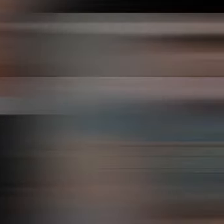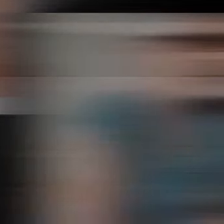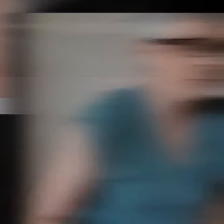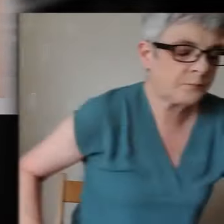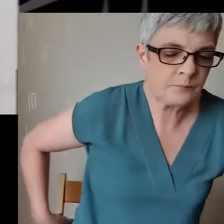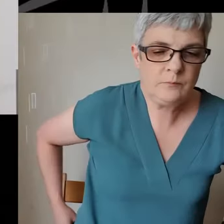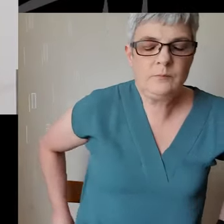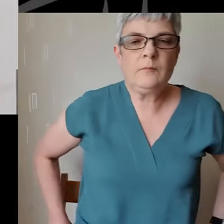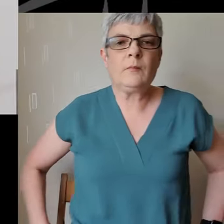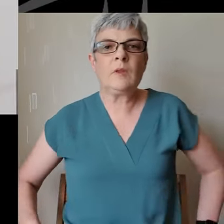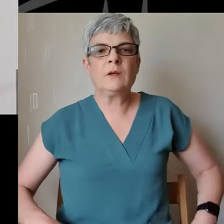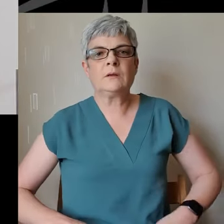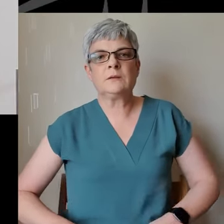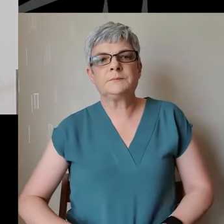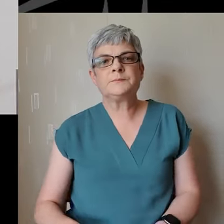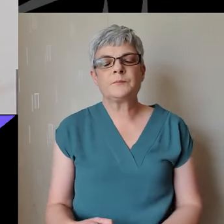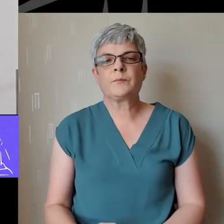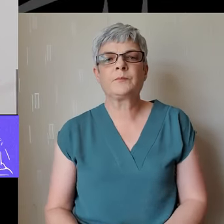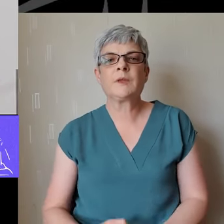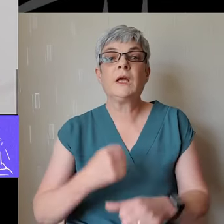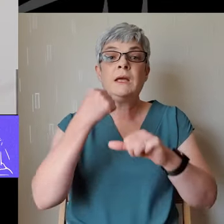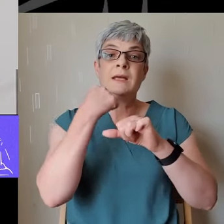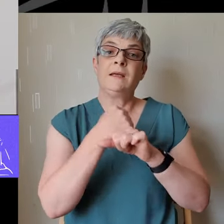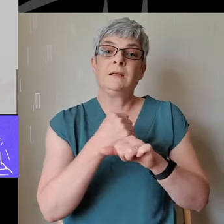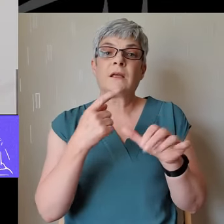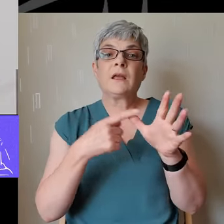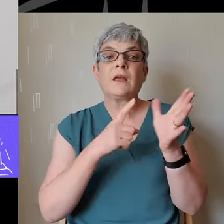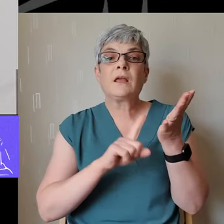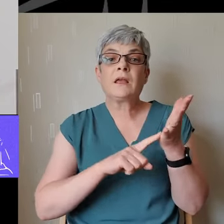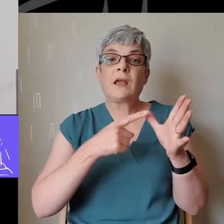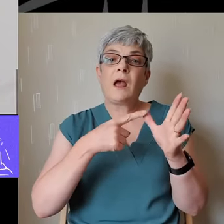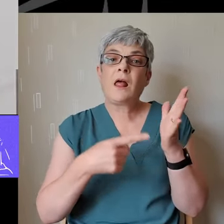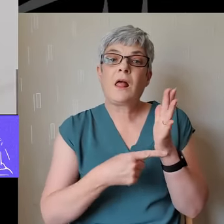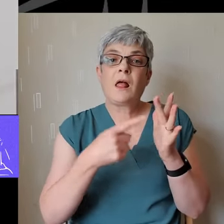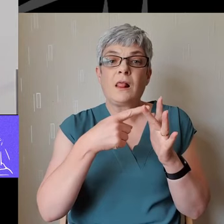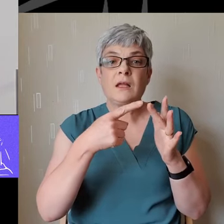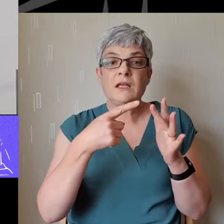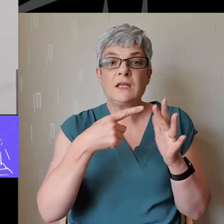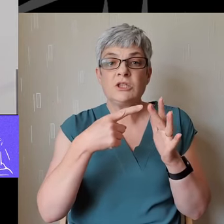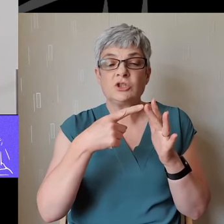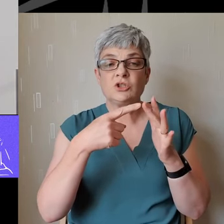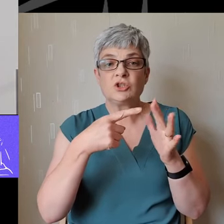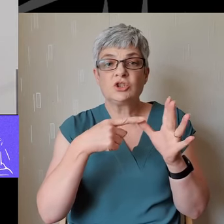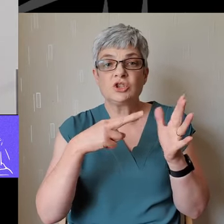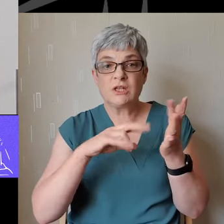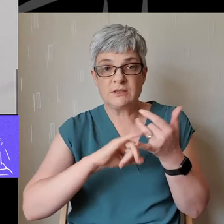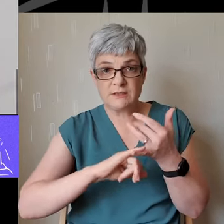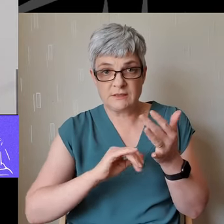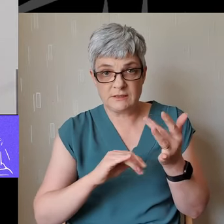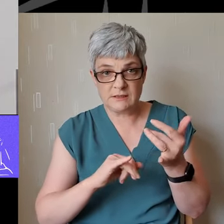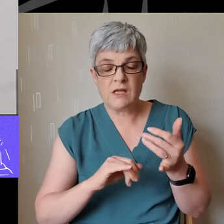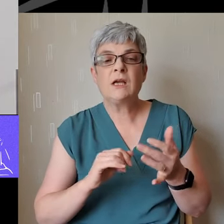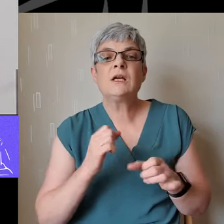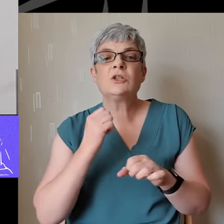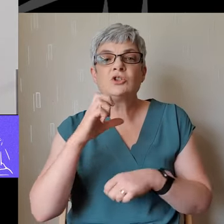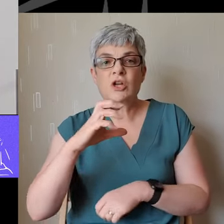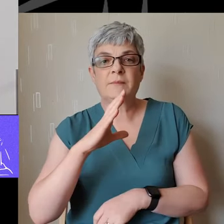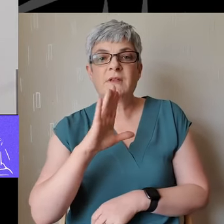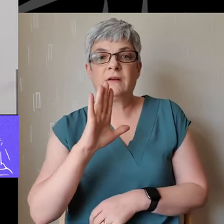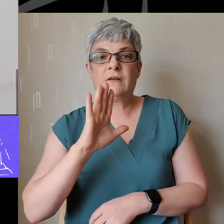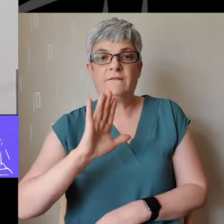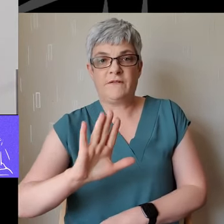Amen. I want to read two verses from Paul's letter to the Galatians at chapter 5, verses 22 and 23.